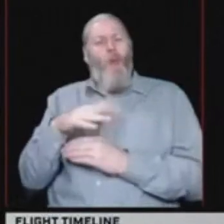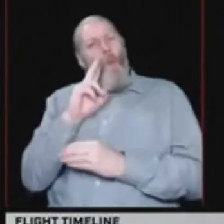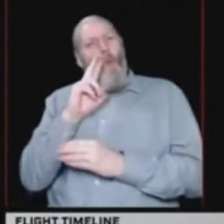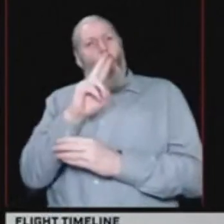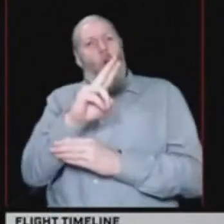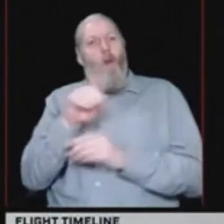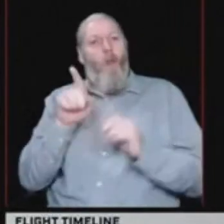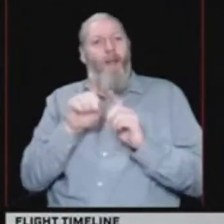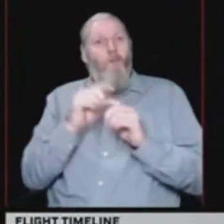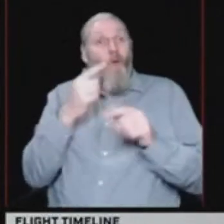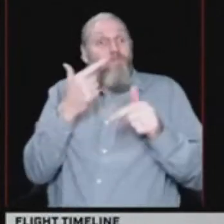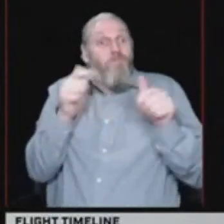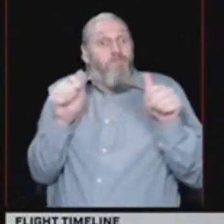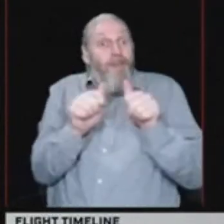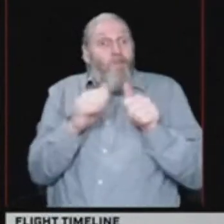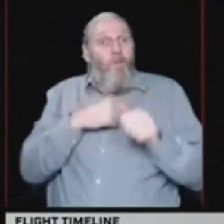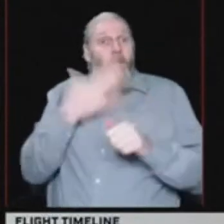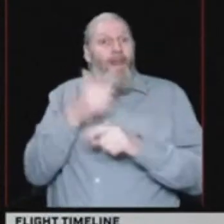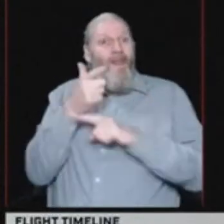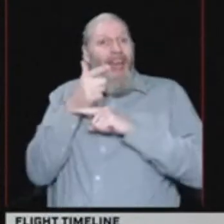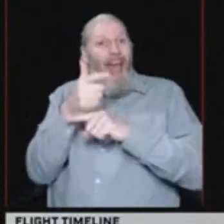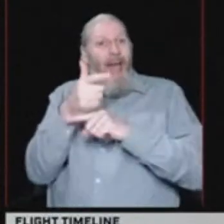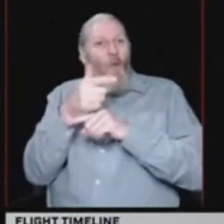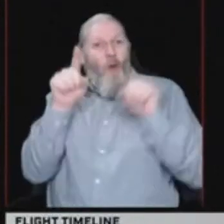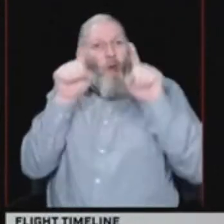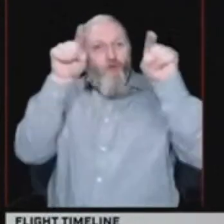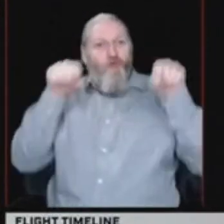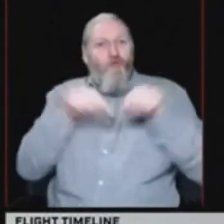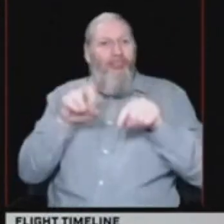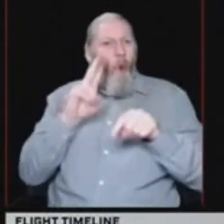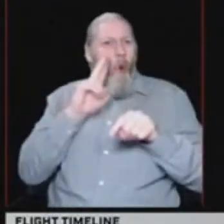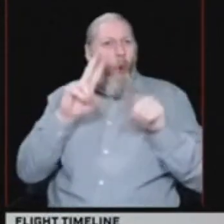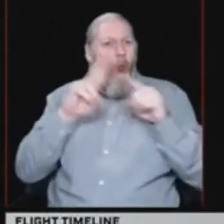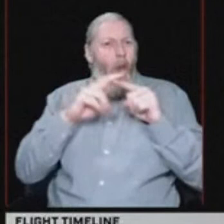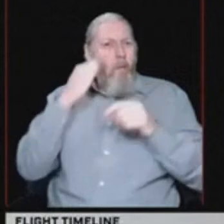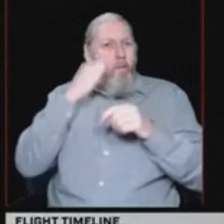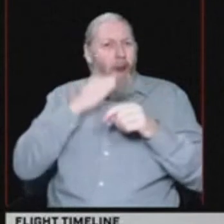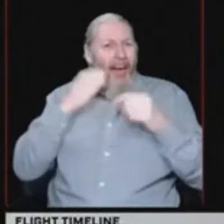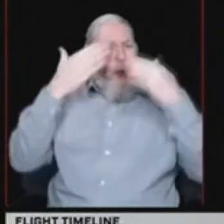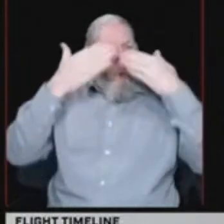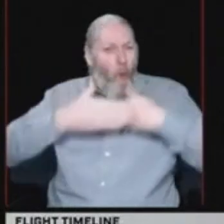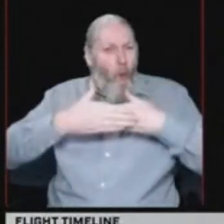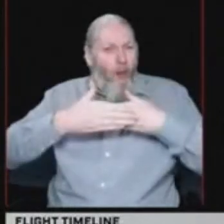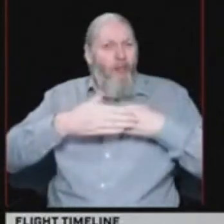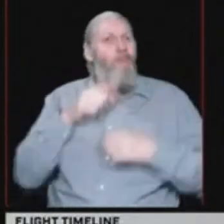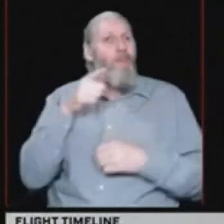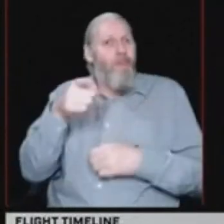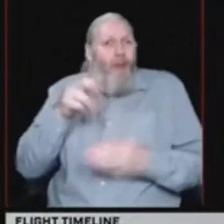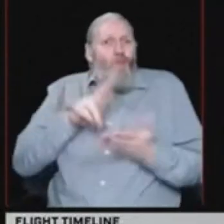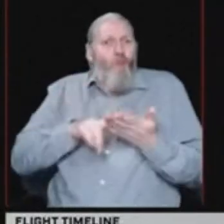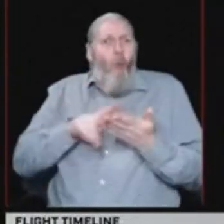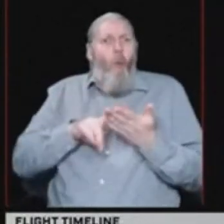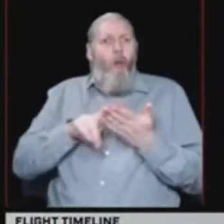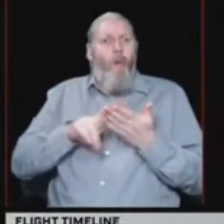that we had where the screen looked black. That's actually nominal because that was a live camera feed